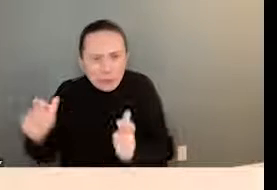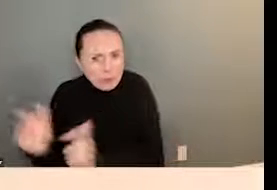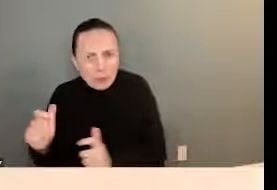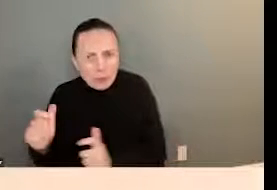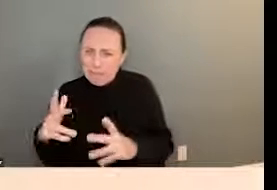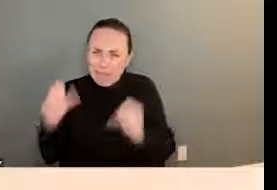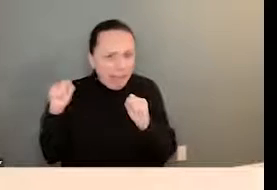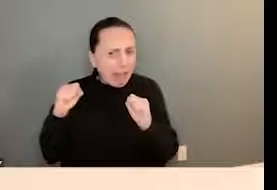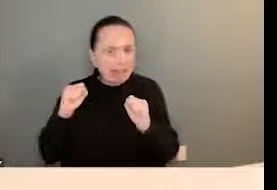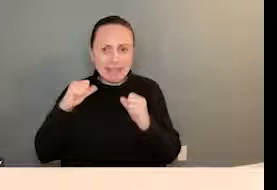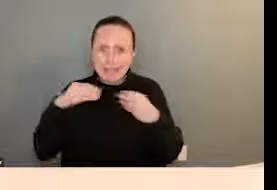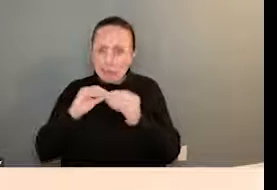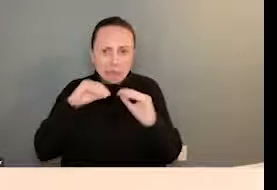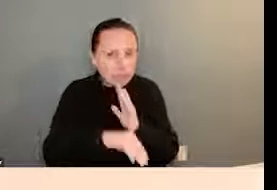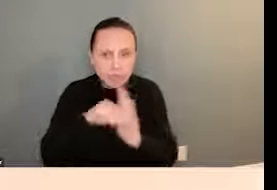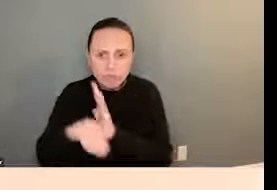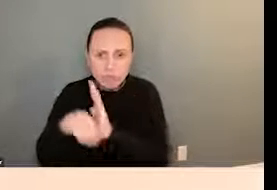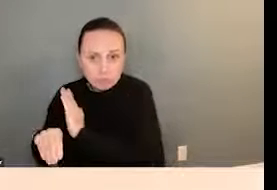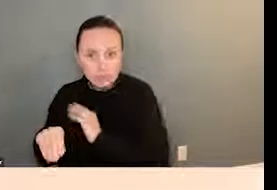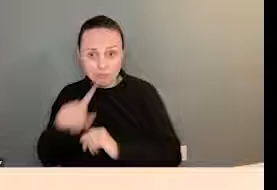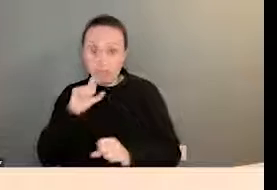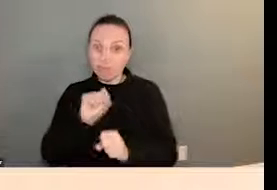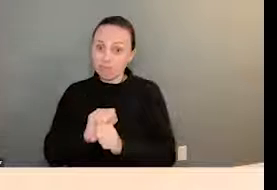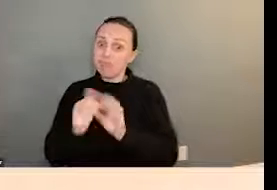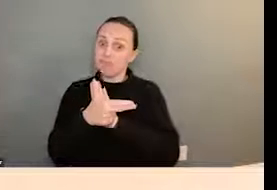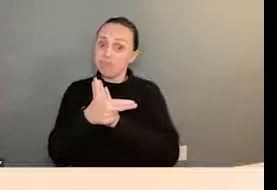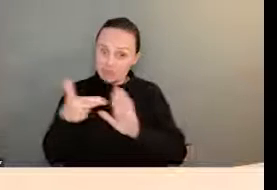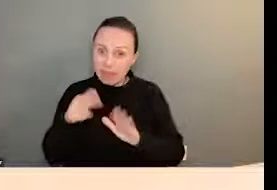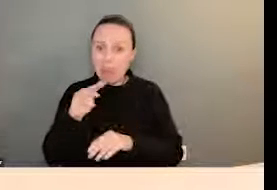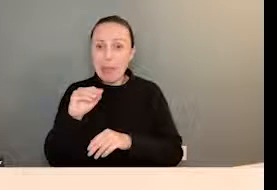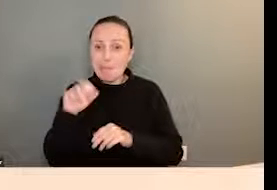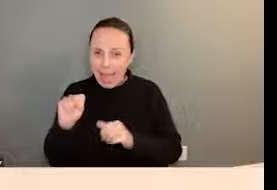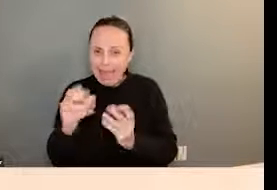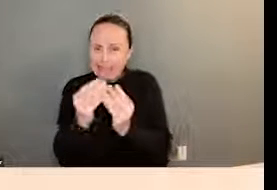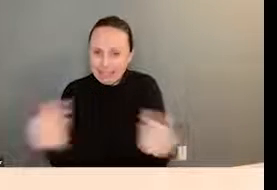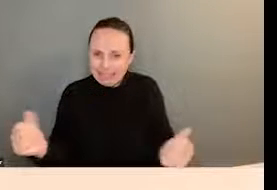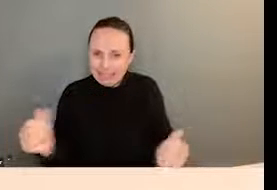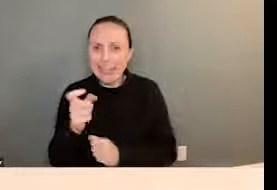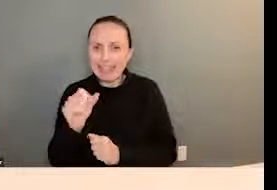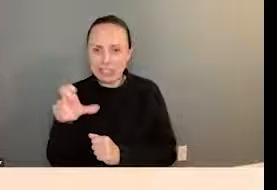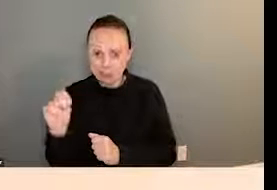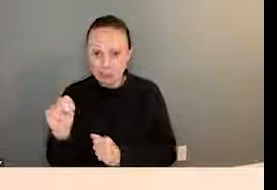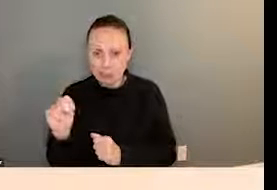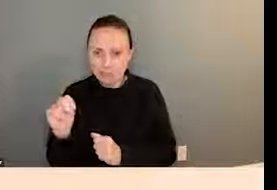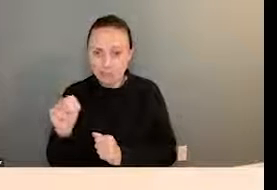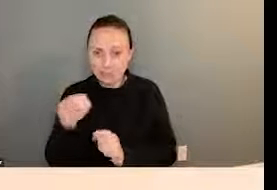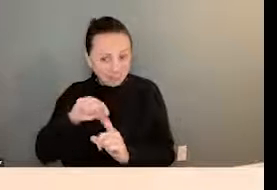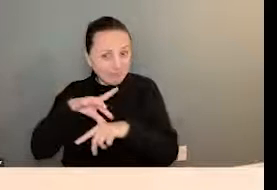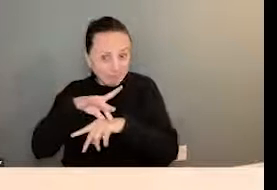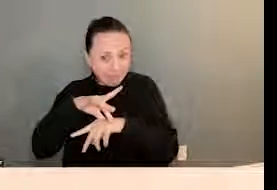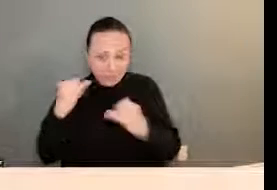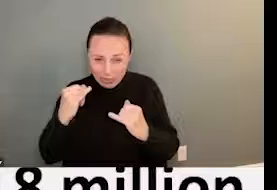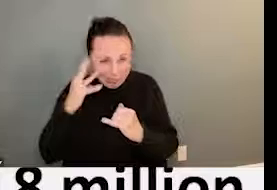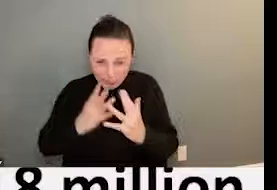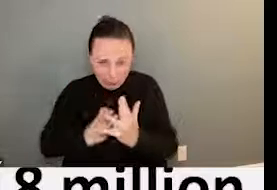much so that it is labeled a mass extinction, the 6th that this planet has experienced. Just